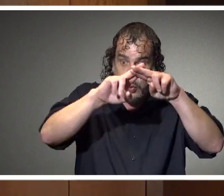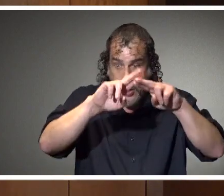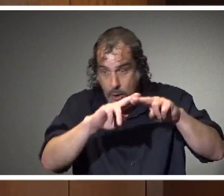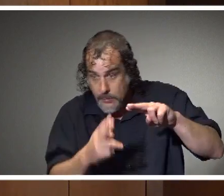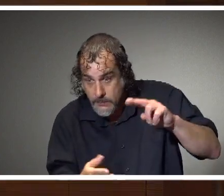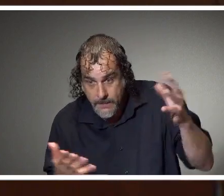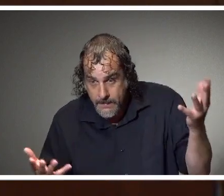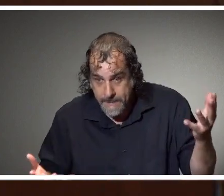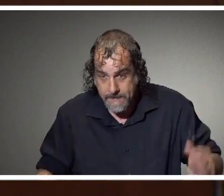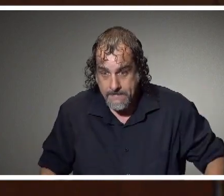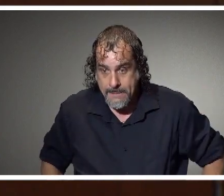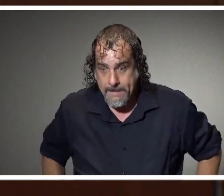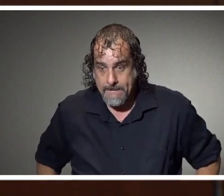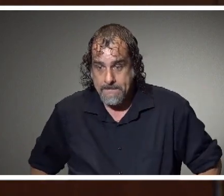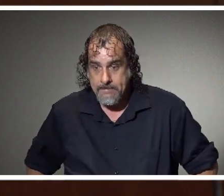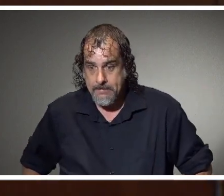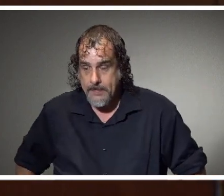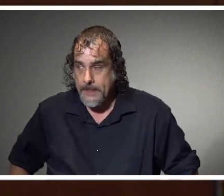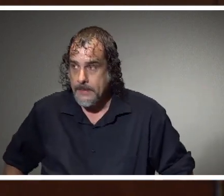form?